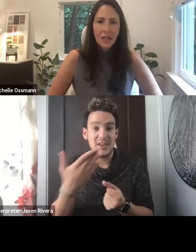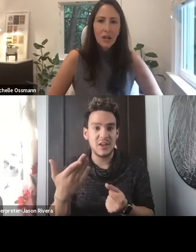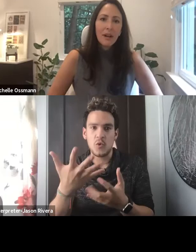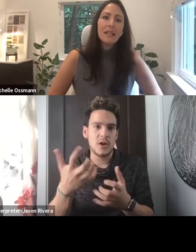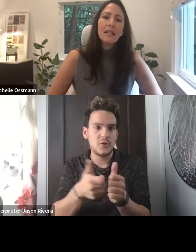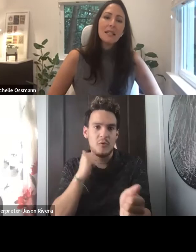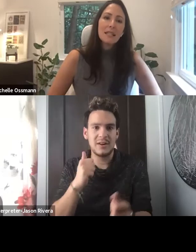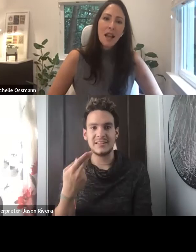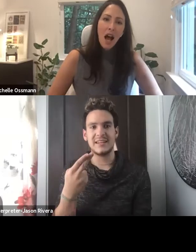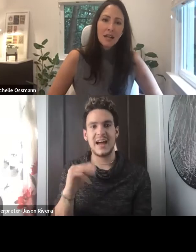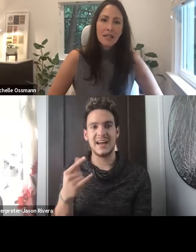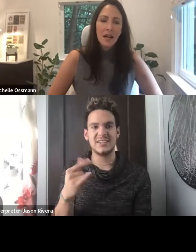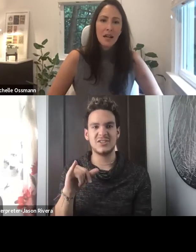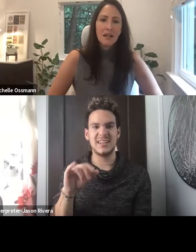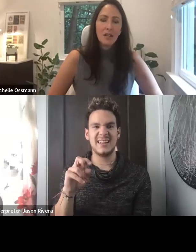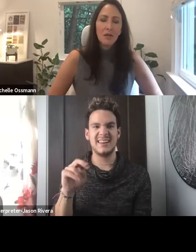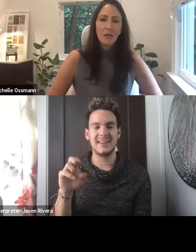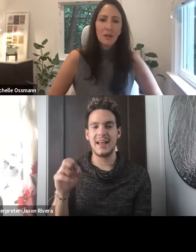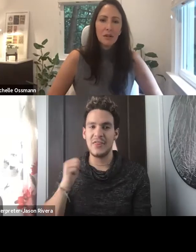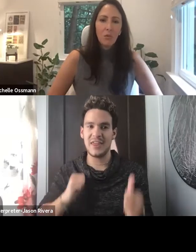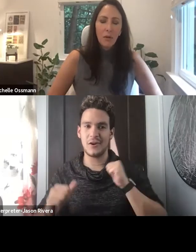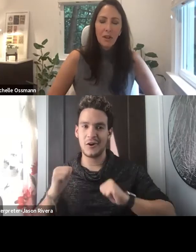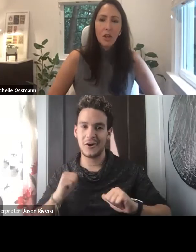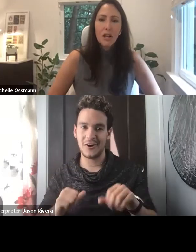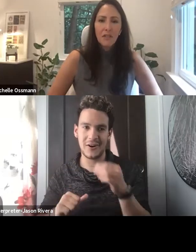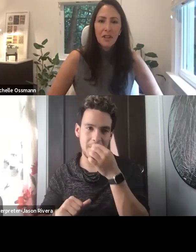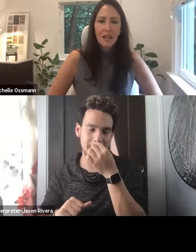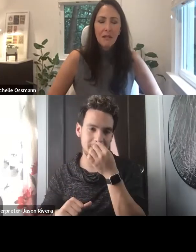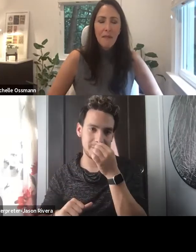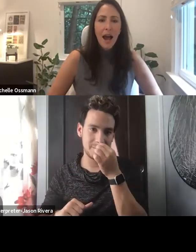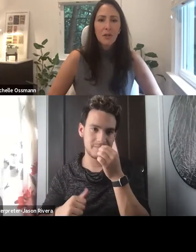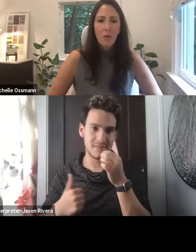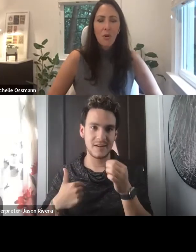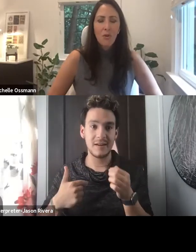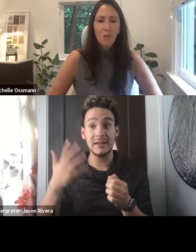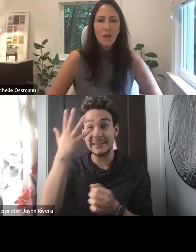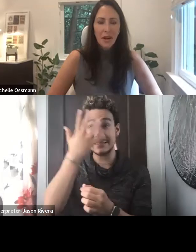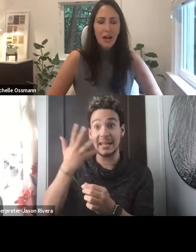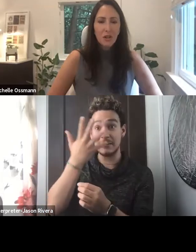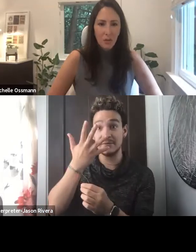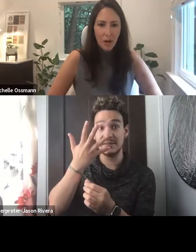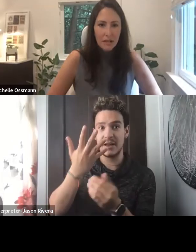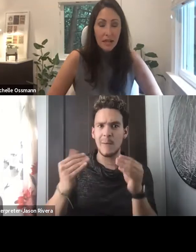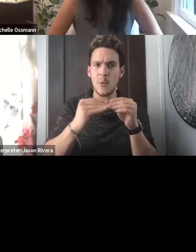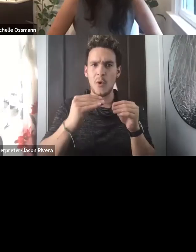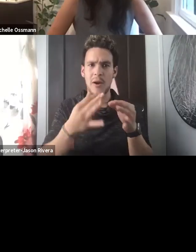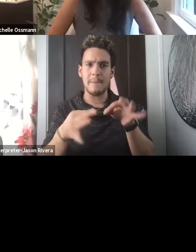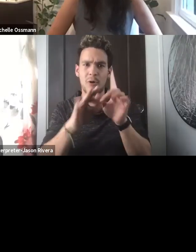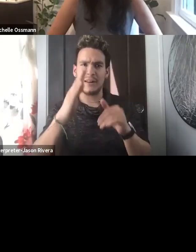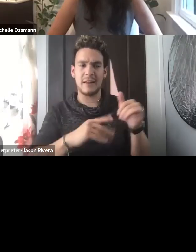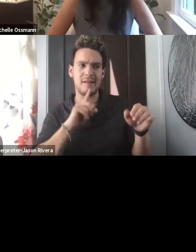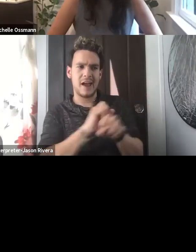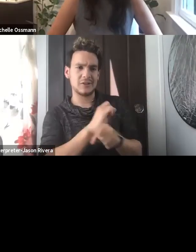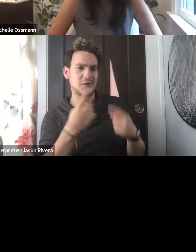theater, right? This is not where the look of the thing matters more than whether it actually works.